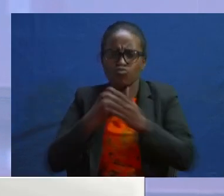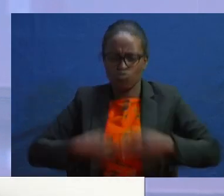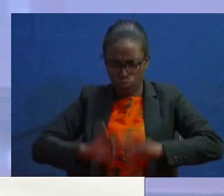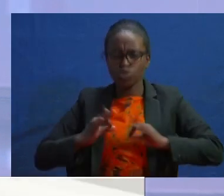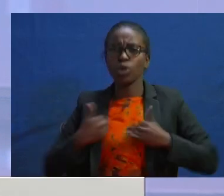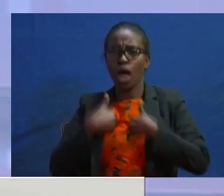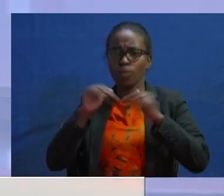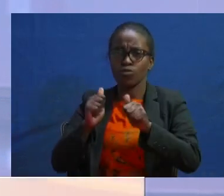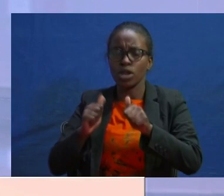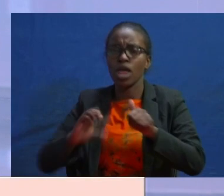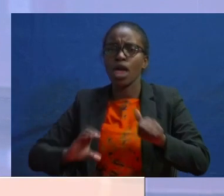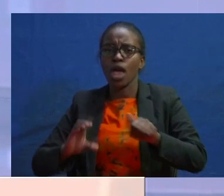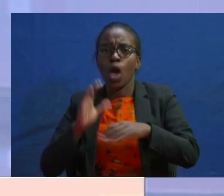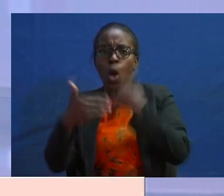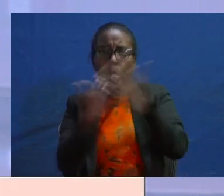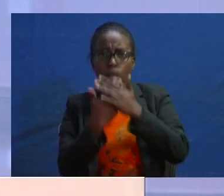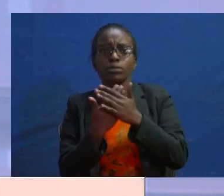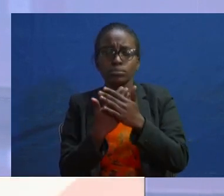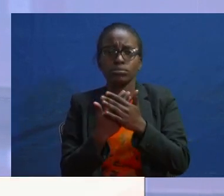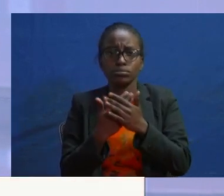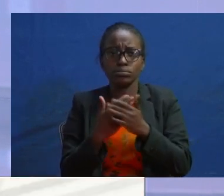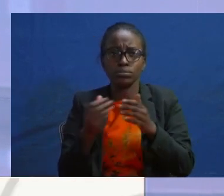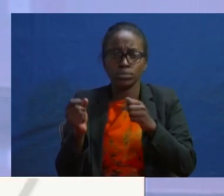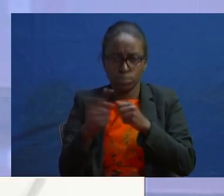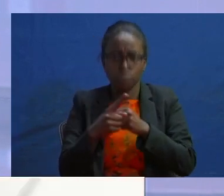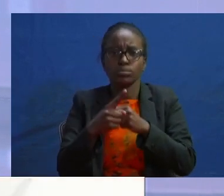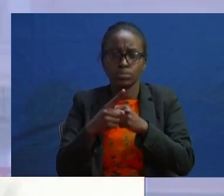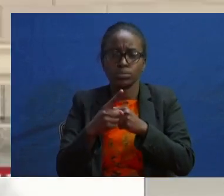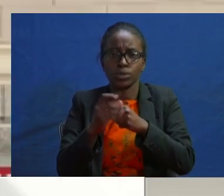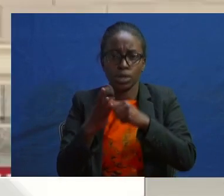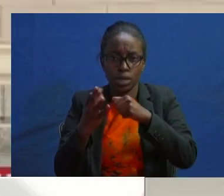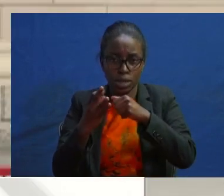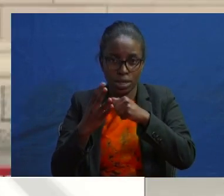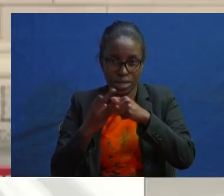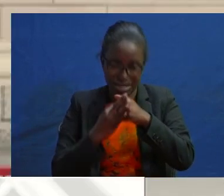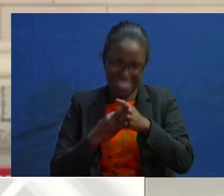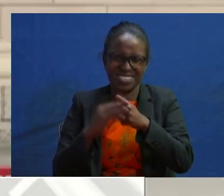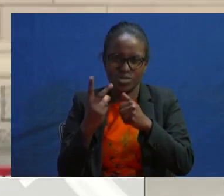candidacy campaign by the president next week on August 27th.